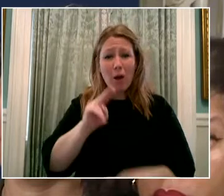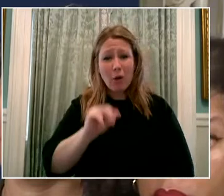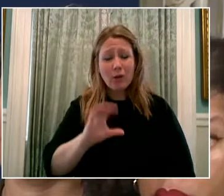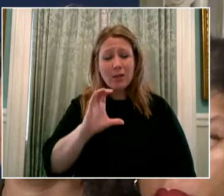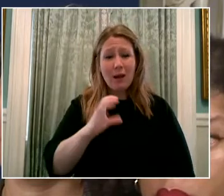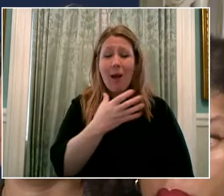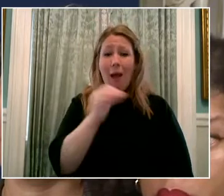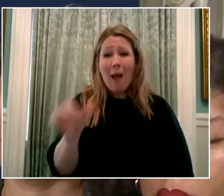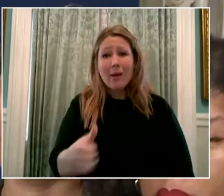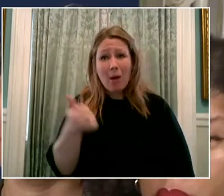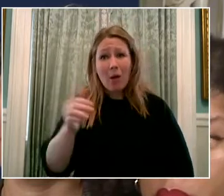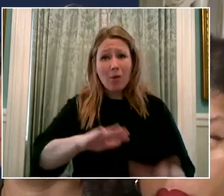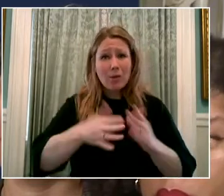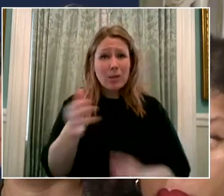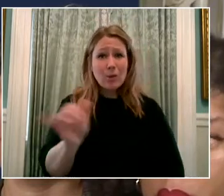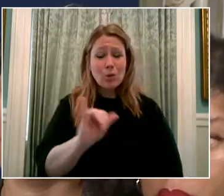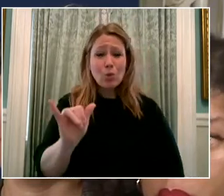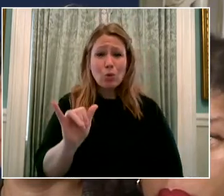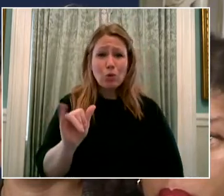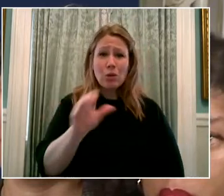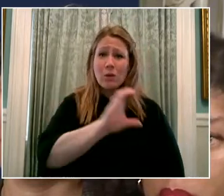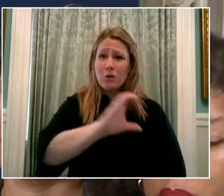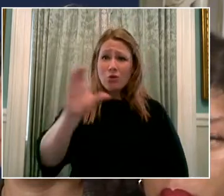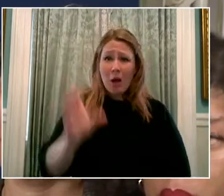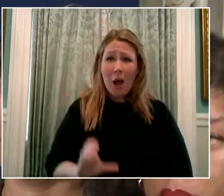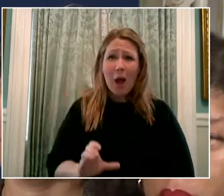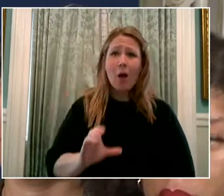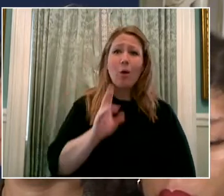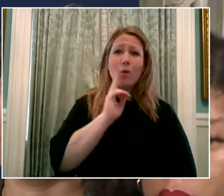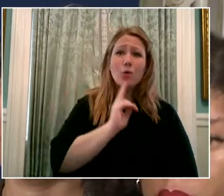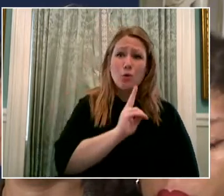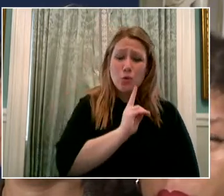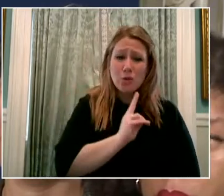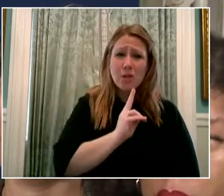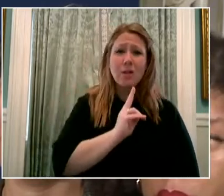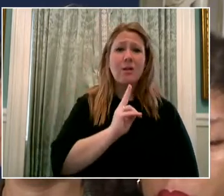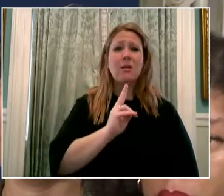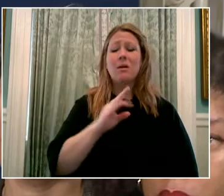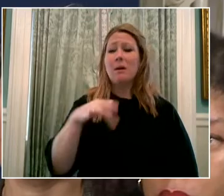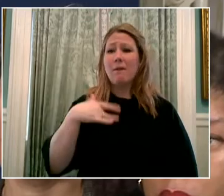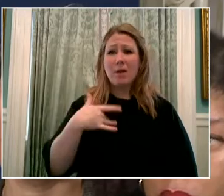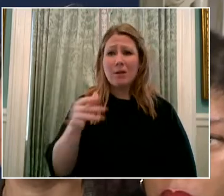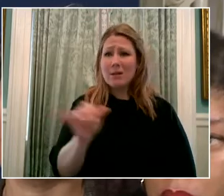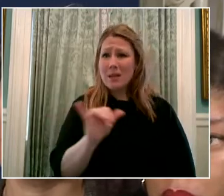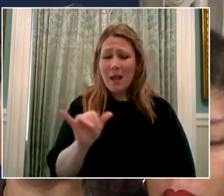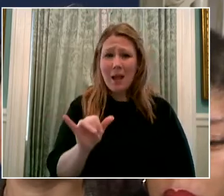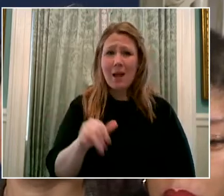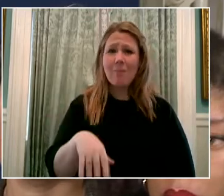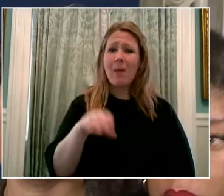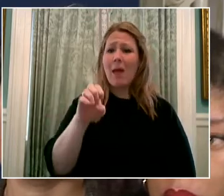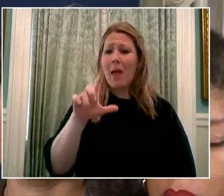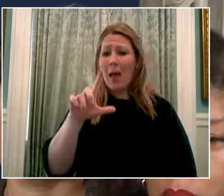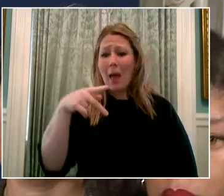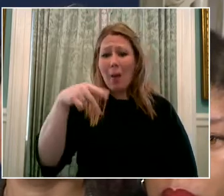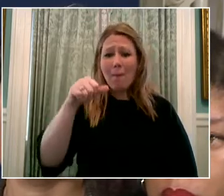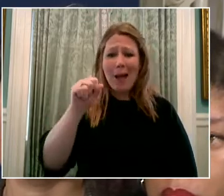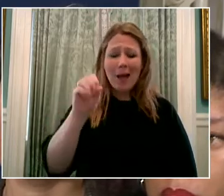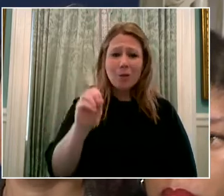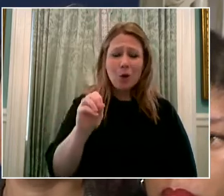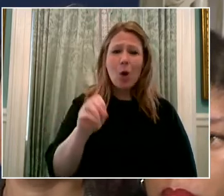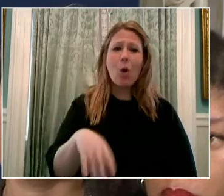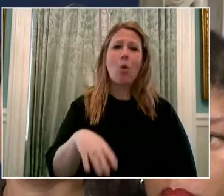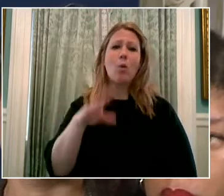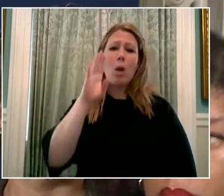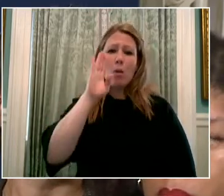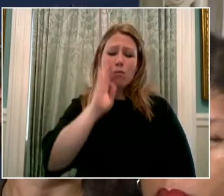Chicago is experiencing this as well. Houston is experiencing this. Brownsville, Texas, El Paso. Cities should not have to